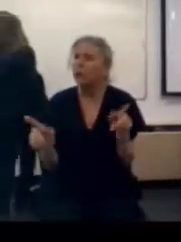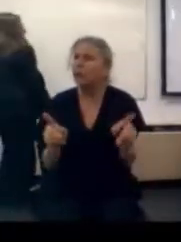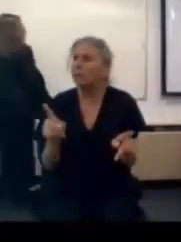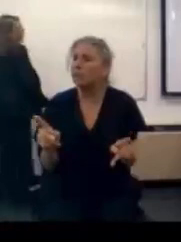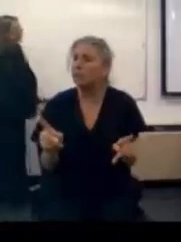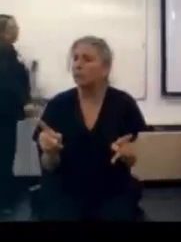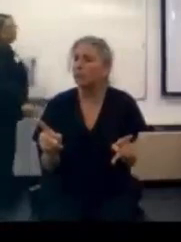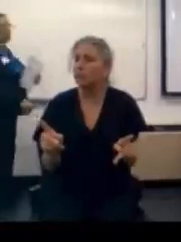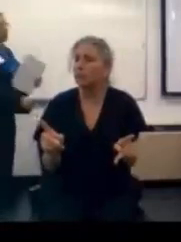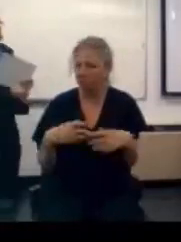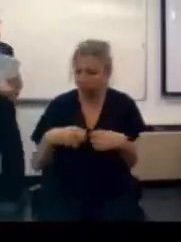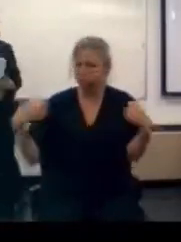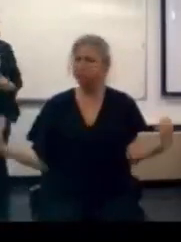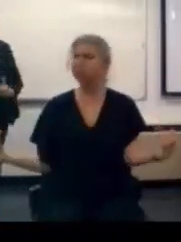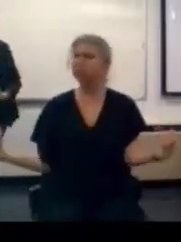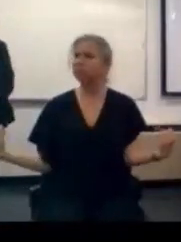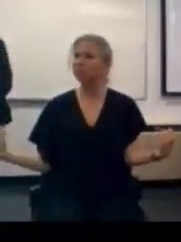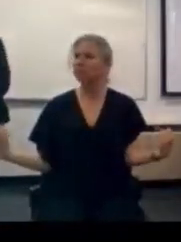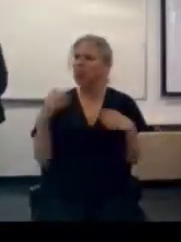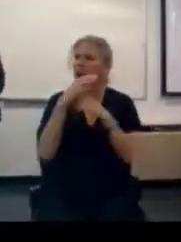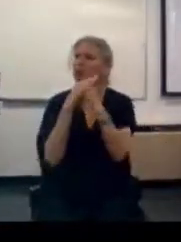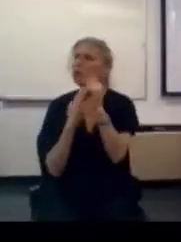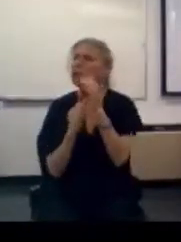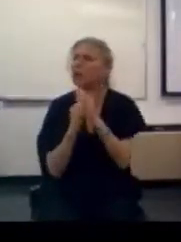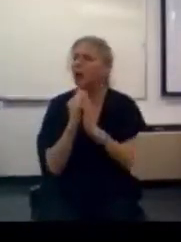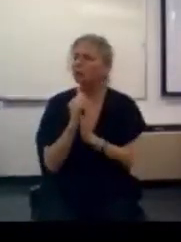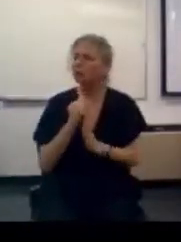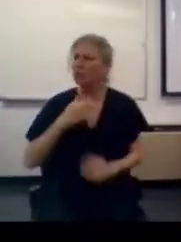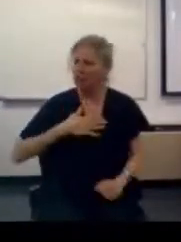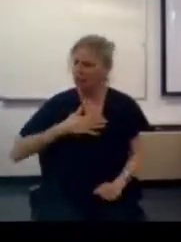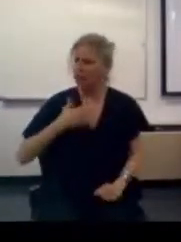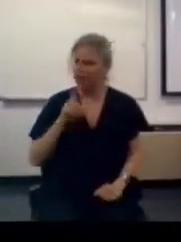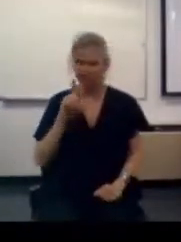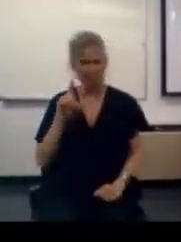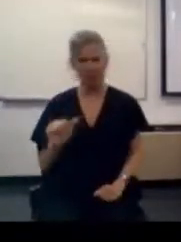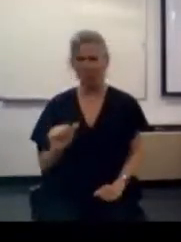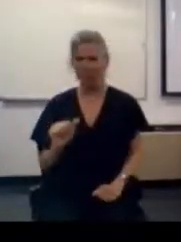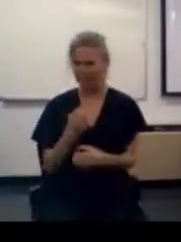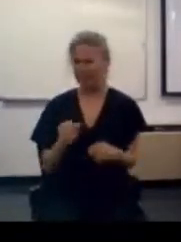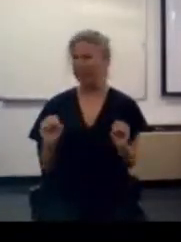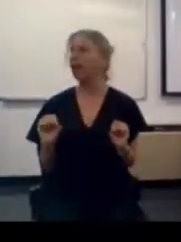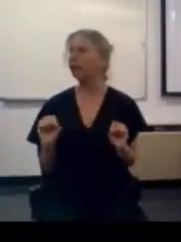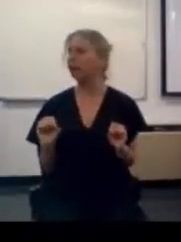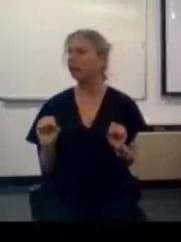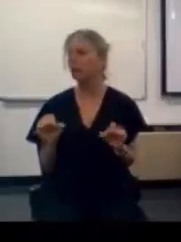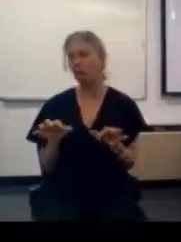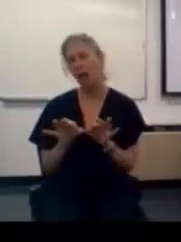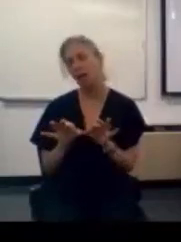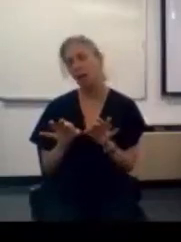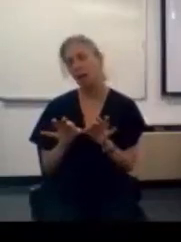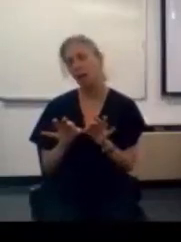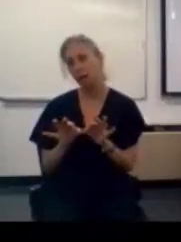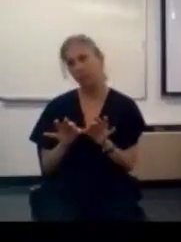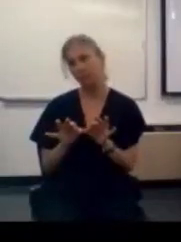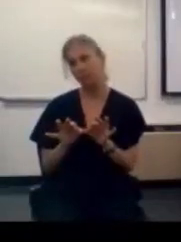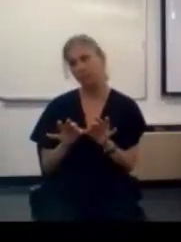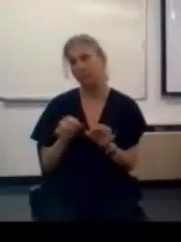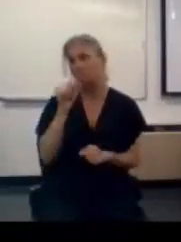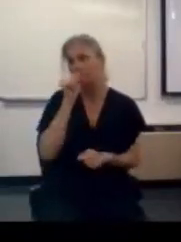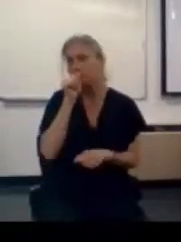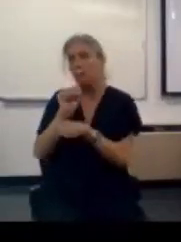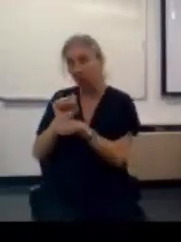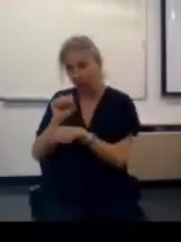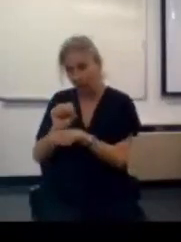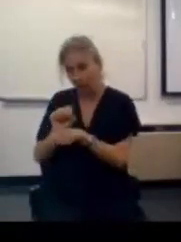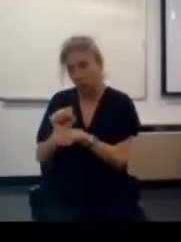important is that we're encouraging people to come forward, to feel comfortable in the work environment, to feel like it's safe. Mm-hmm. That's